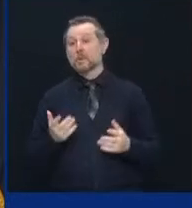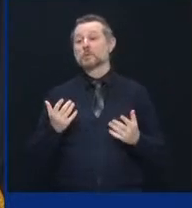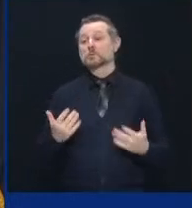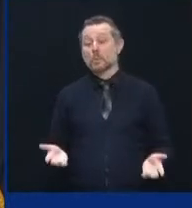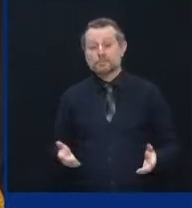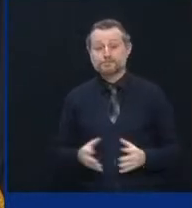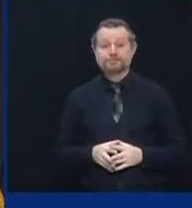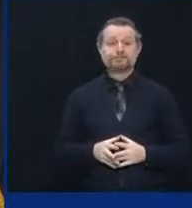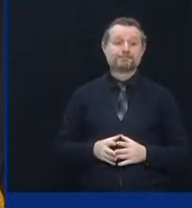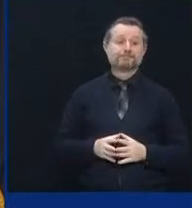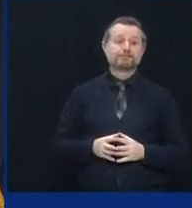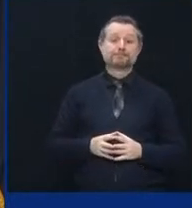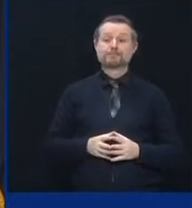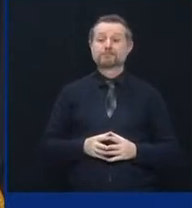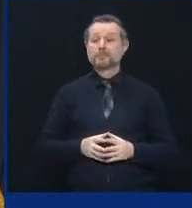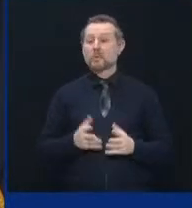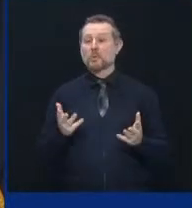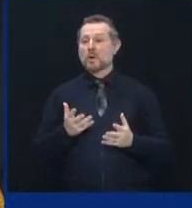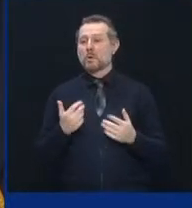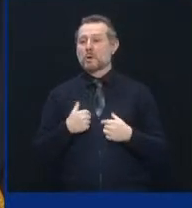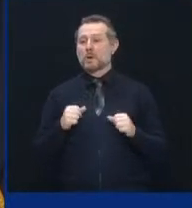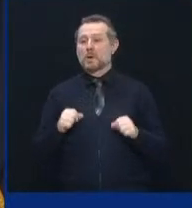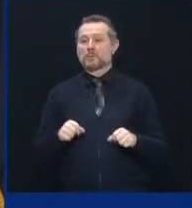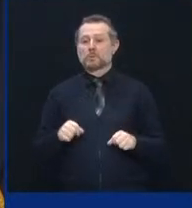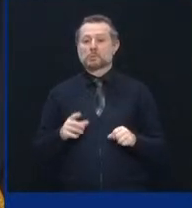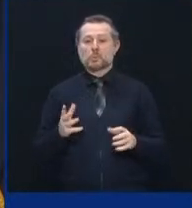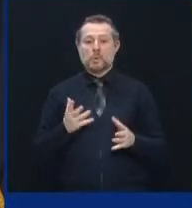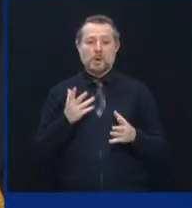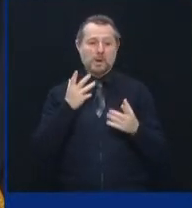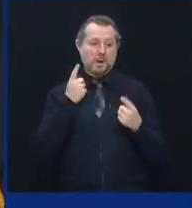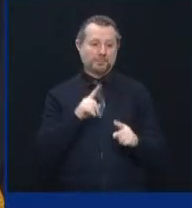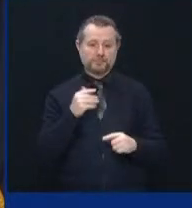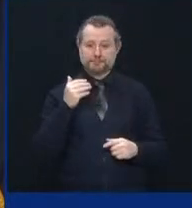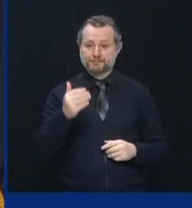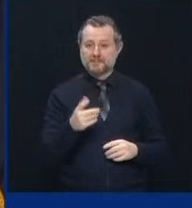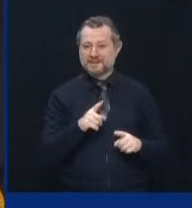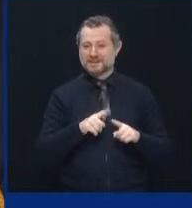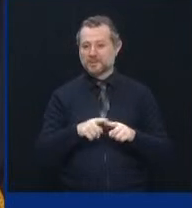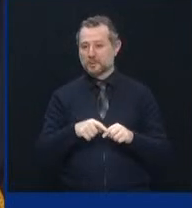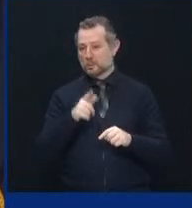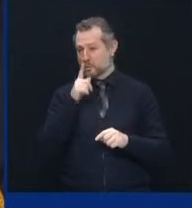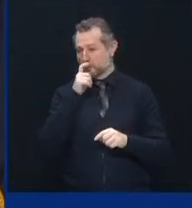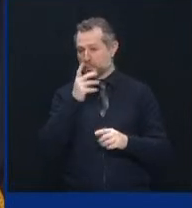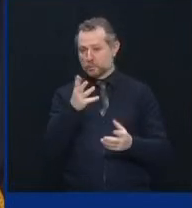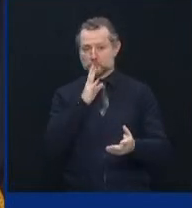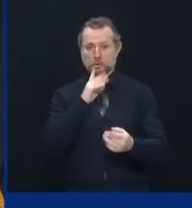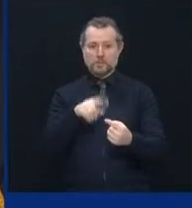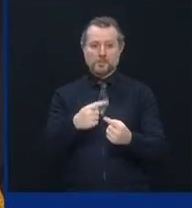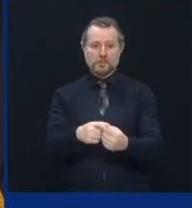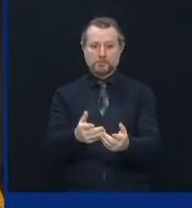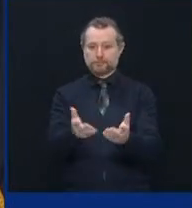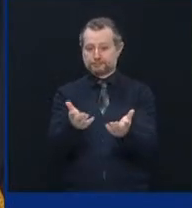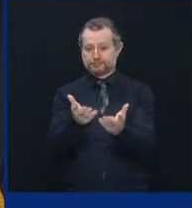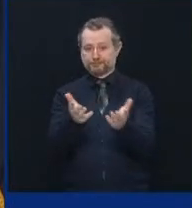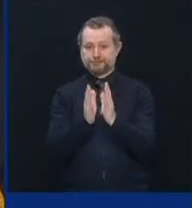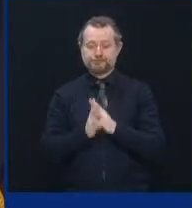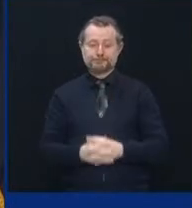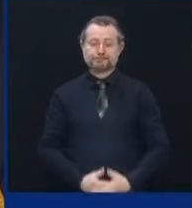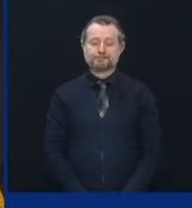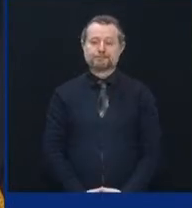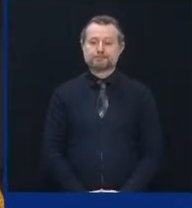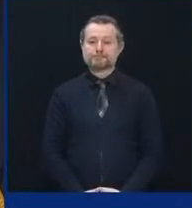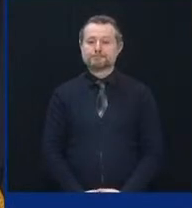what's the probability of that happening? Depends on who you talk to. So, deal with the facts that you